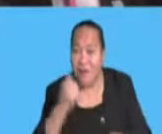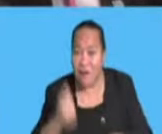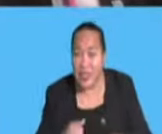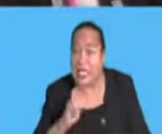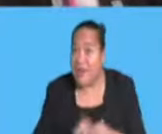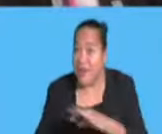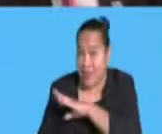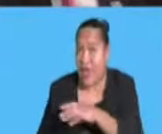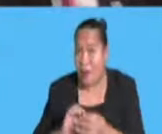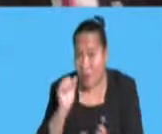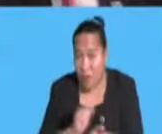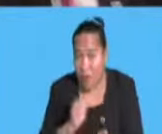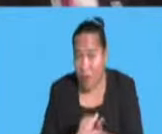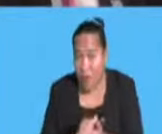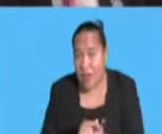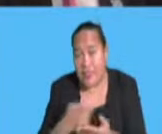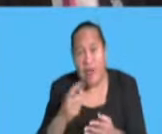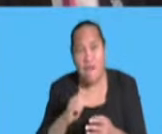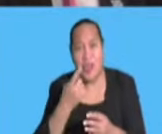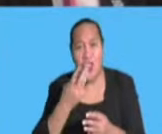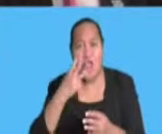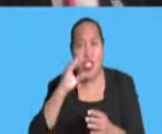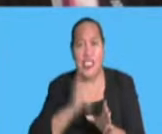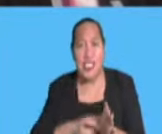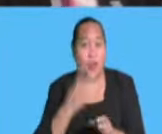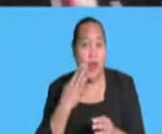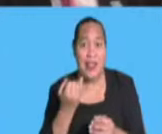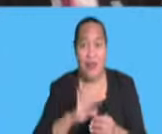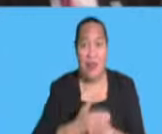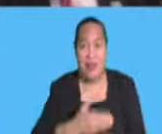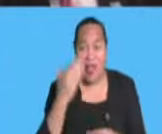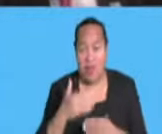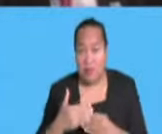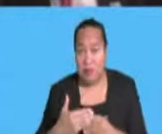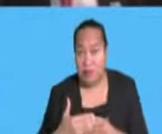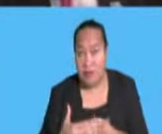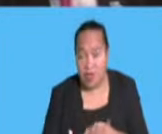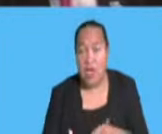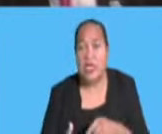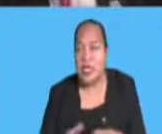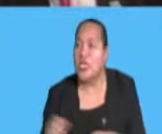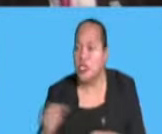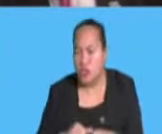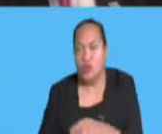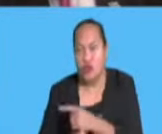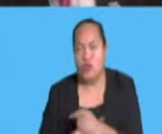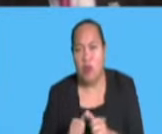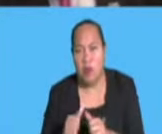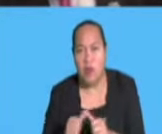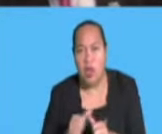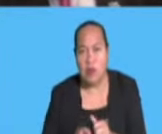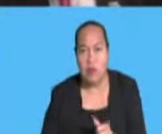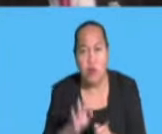tax revenue collection in the first 30 years since independence, would have left a better legacy of infrastructure,